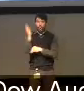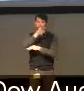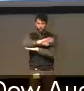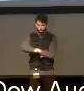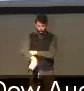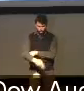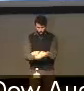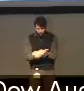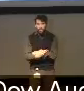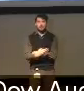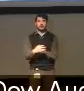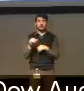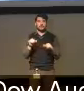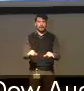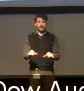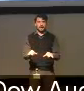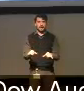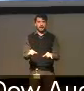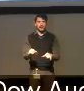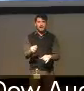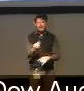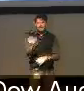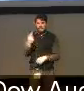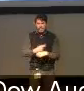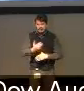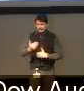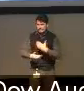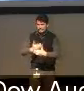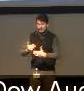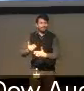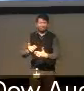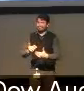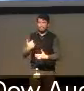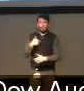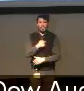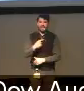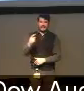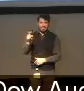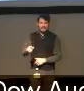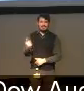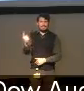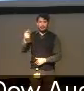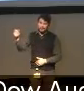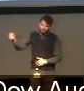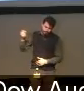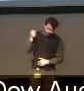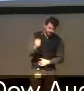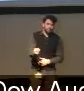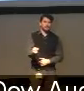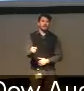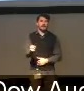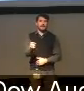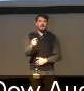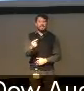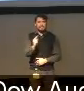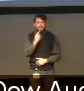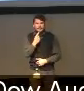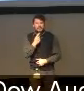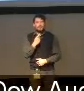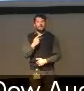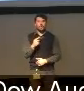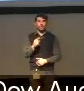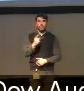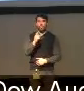night. Within several days, it was obvious we needed in-house intensivist coverage, so the pulmonary and critical care faculty set up